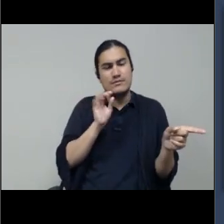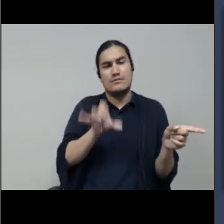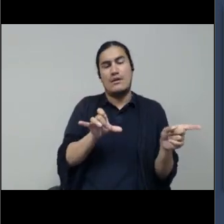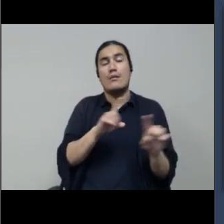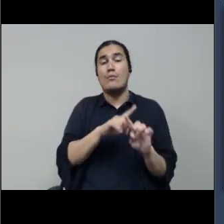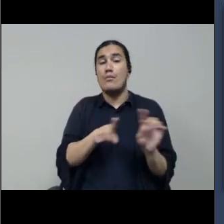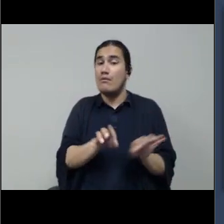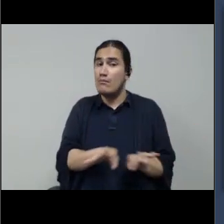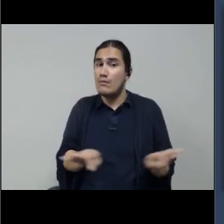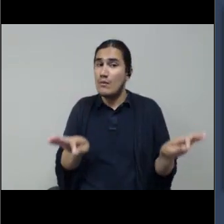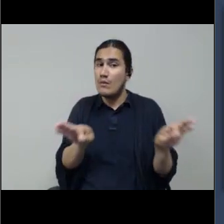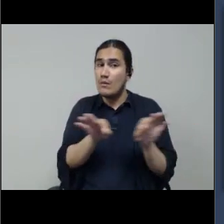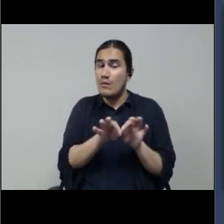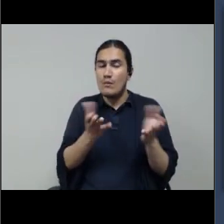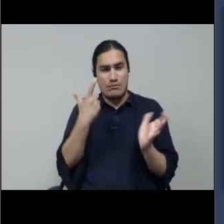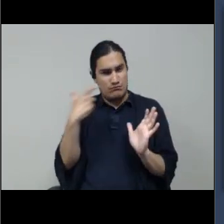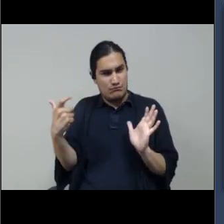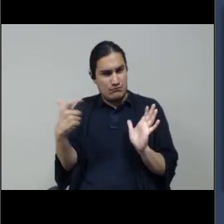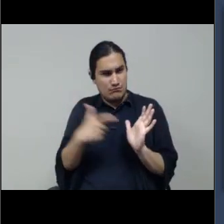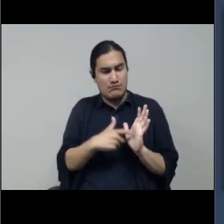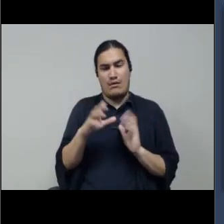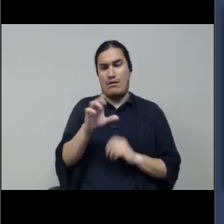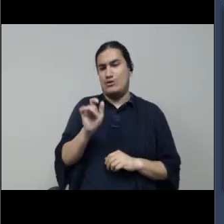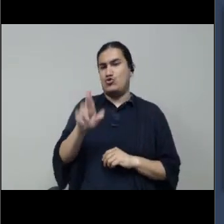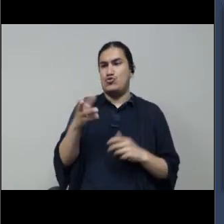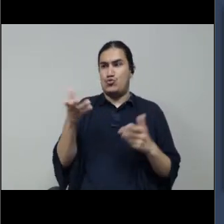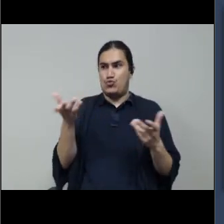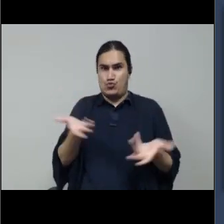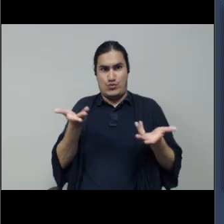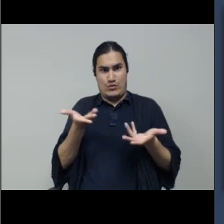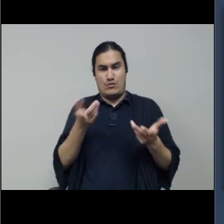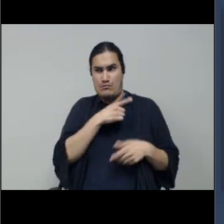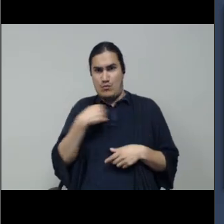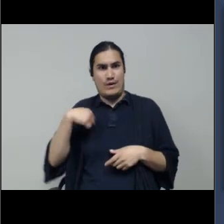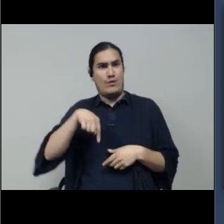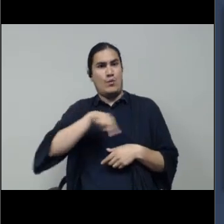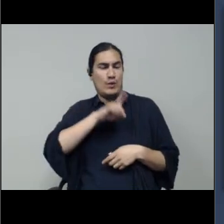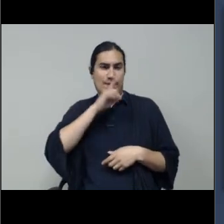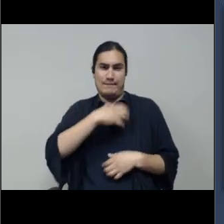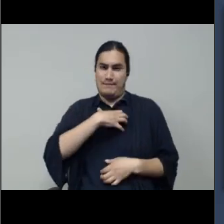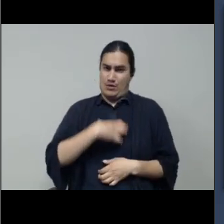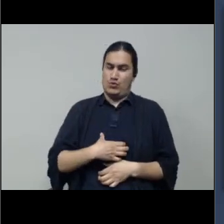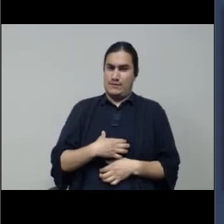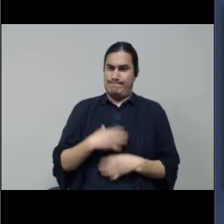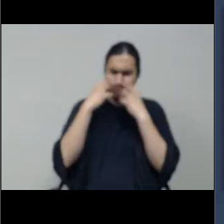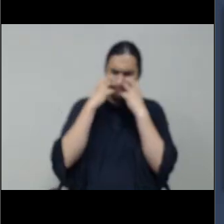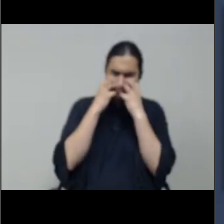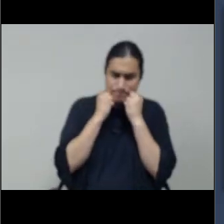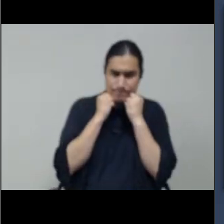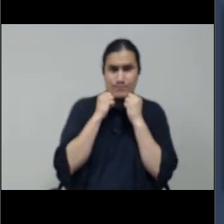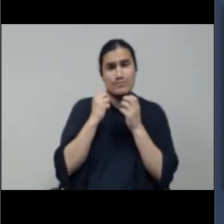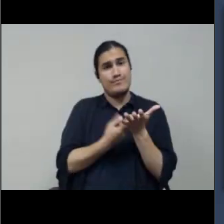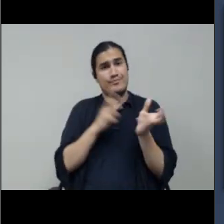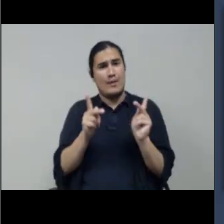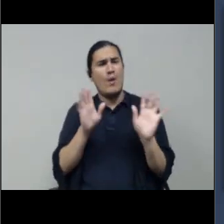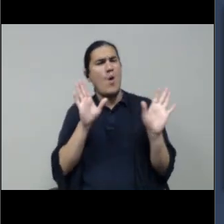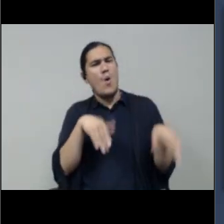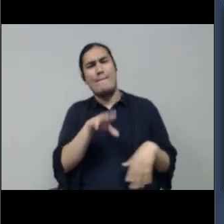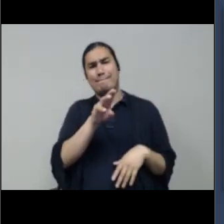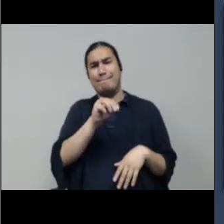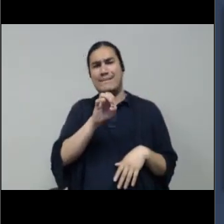But what's important is to recognize that the commissioners up here are very passionate And it's not just, some people say, oh, Michelle Martinez is the